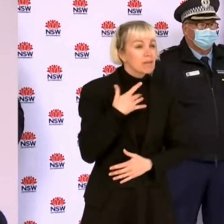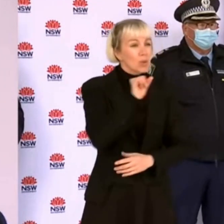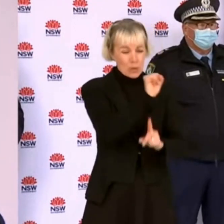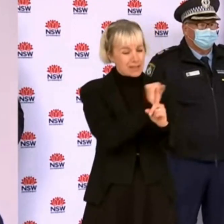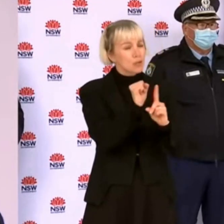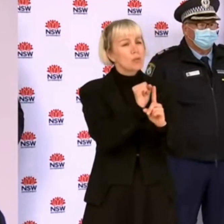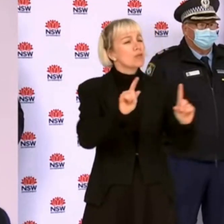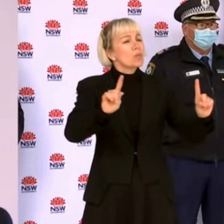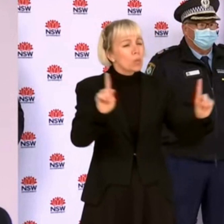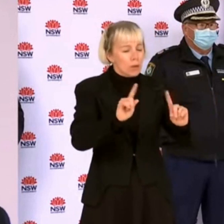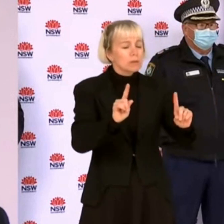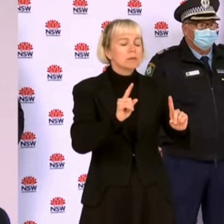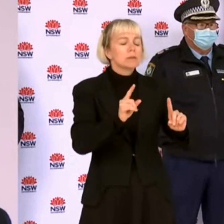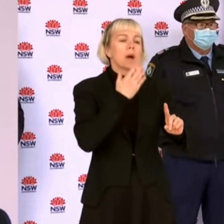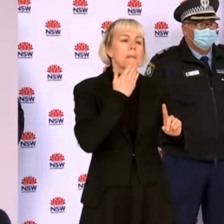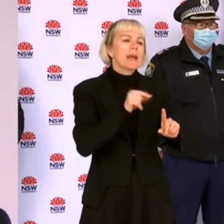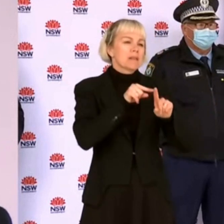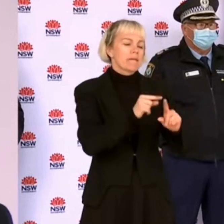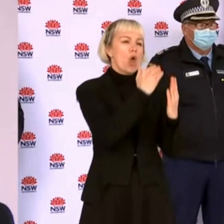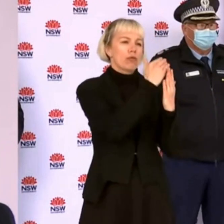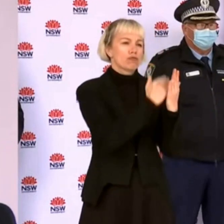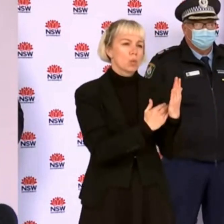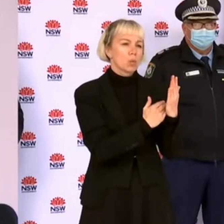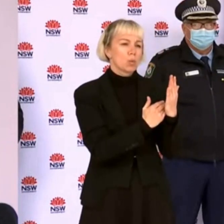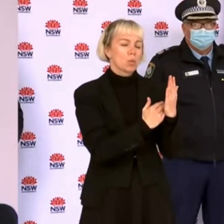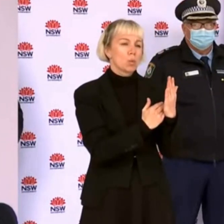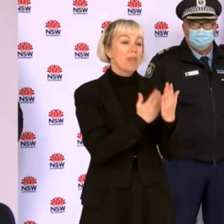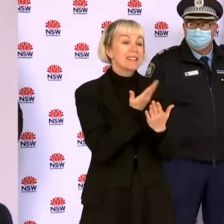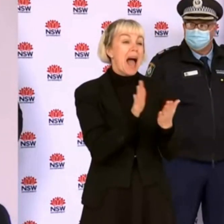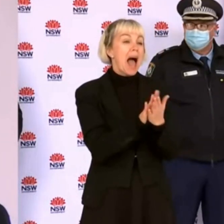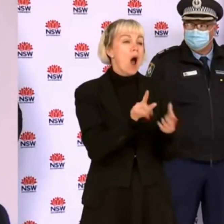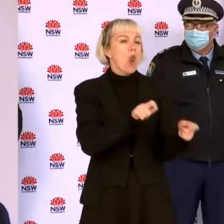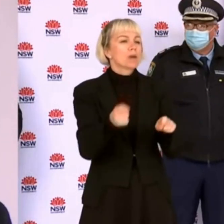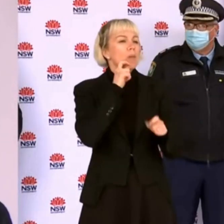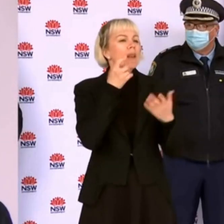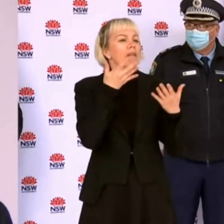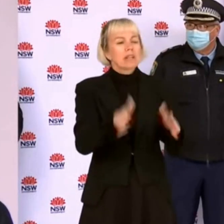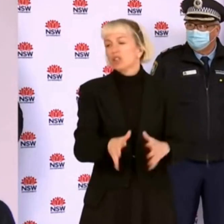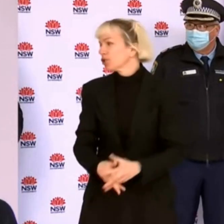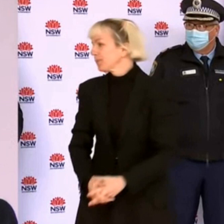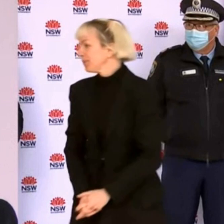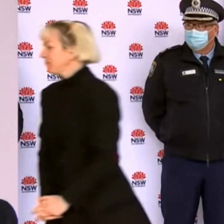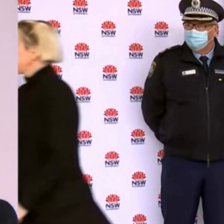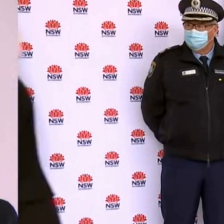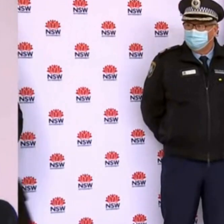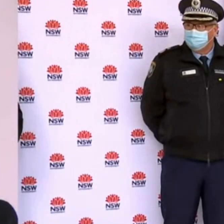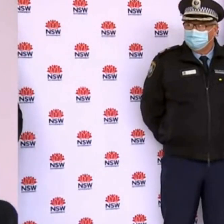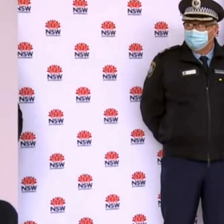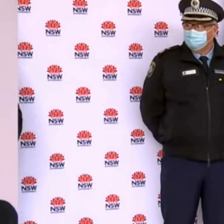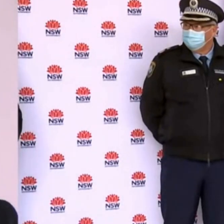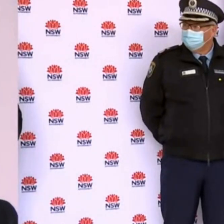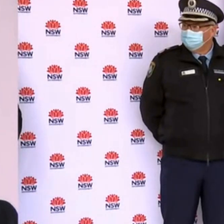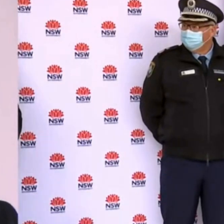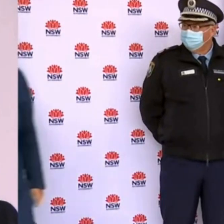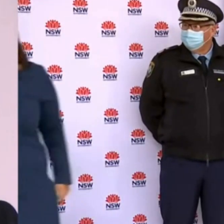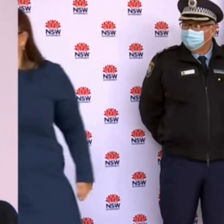rules. That is our best chance of coming out of this in a timely way. But it would be... Given the Federal Treasury has rejected your request for the government, what